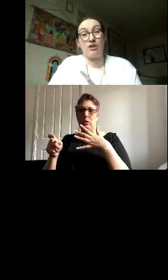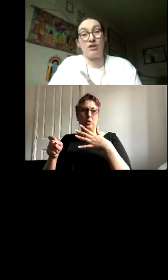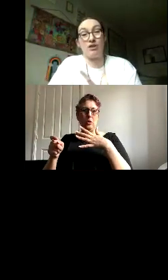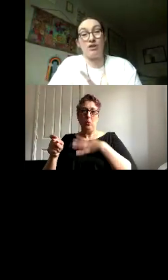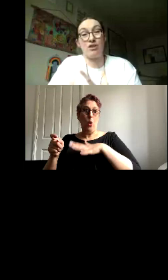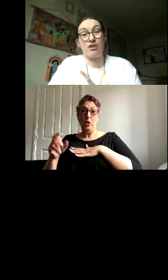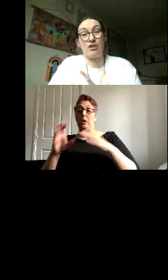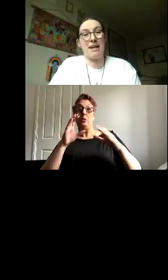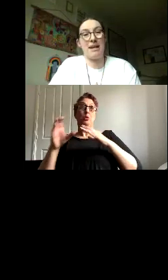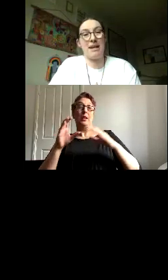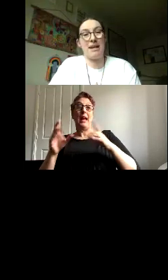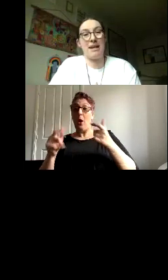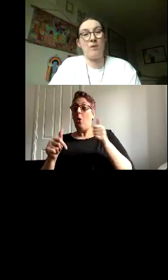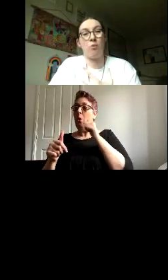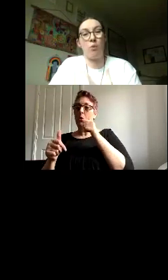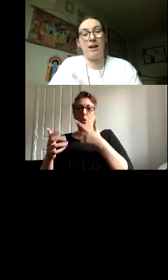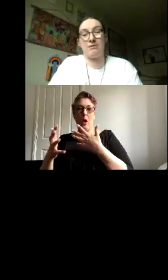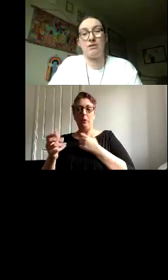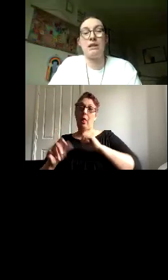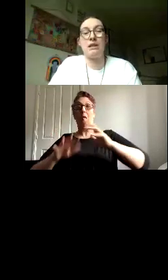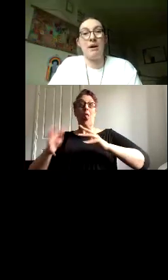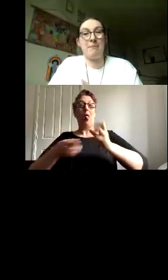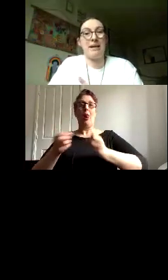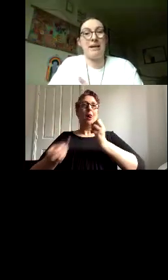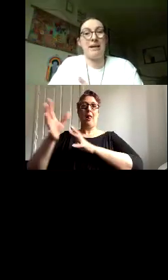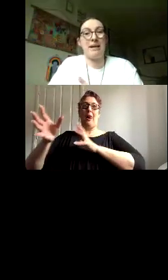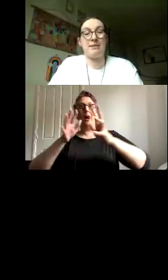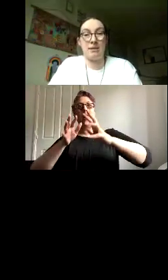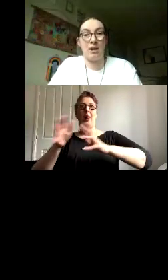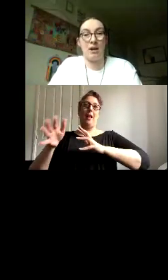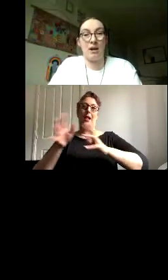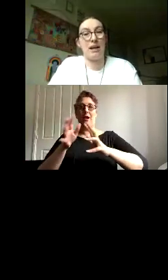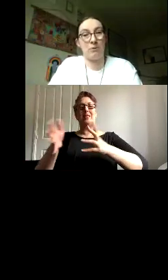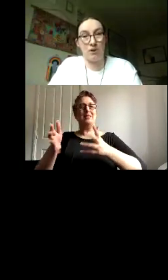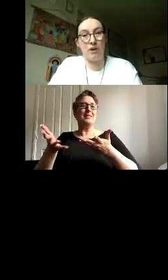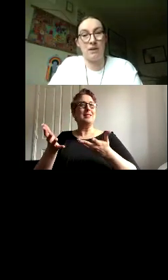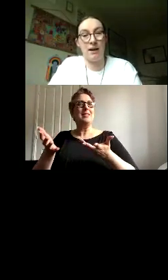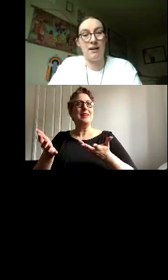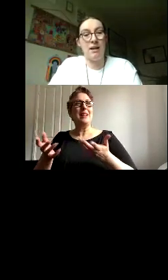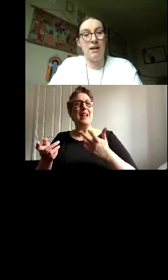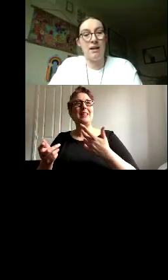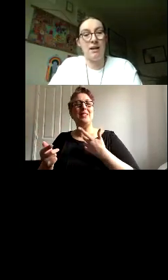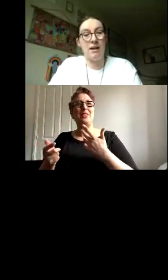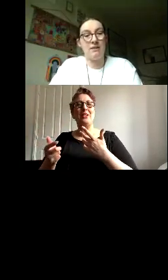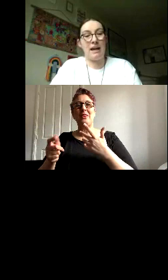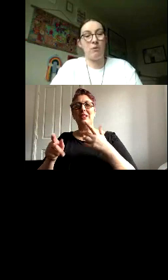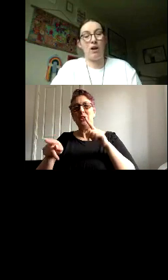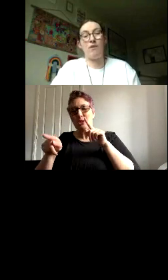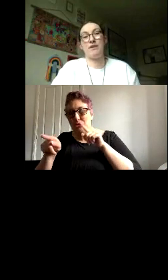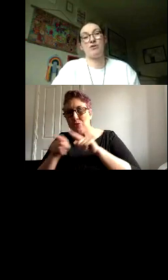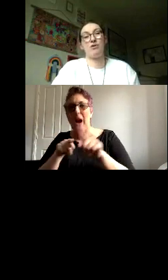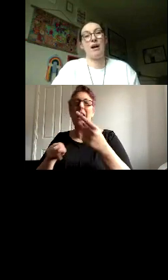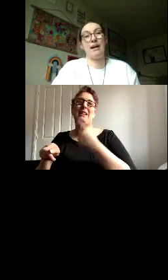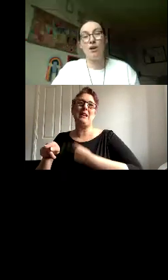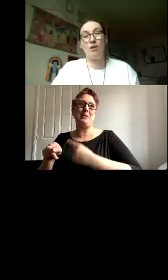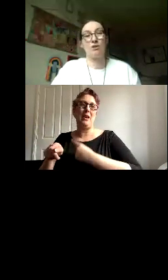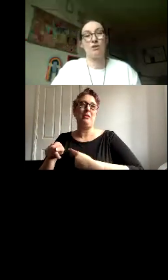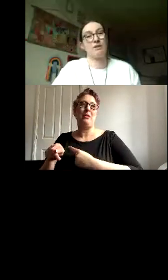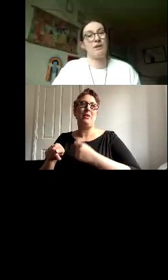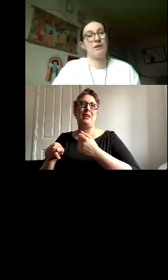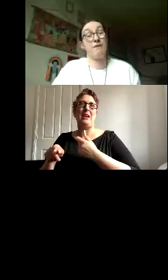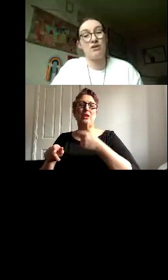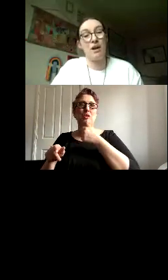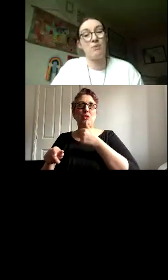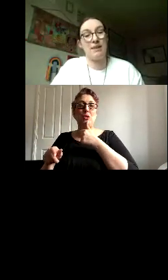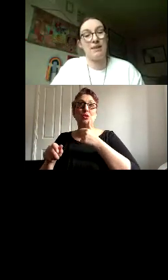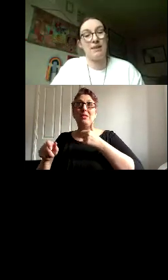to try and be well understood by somebody who is a sign language user, they will often try and use